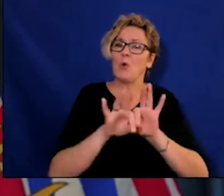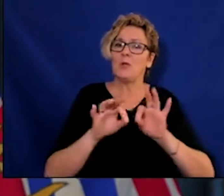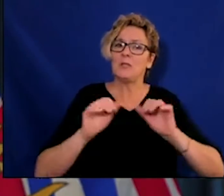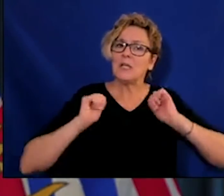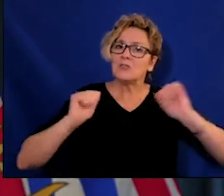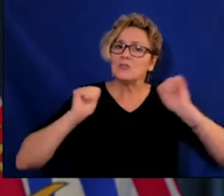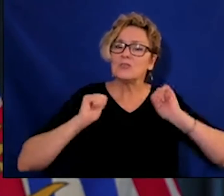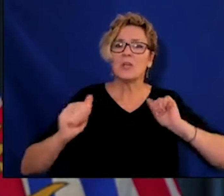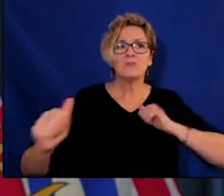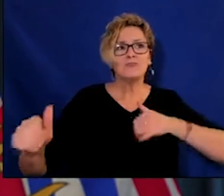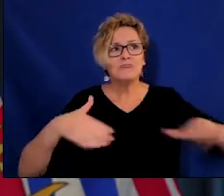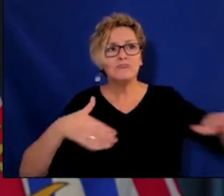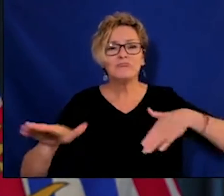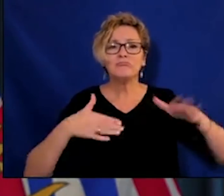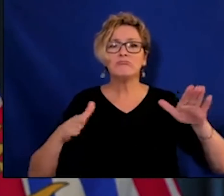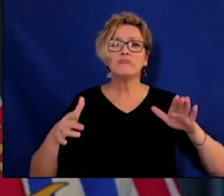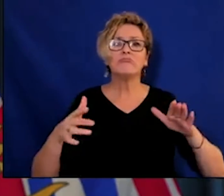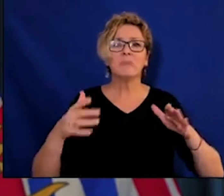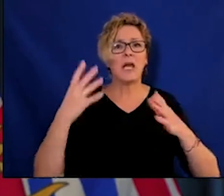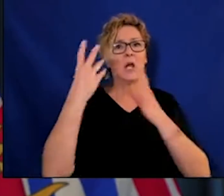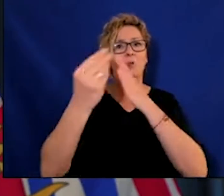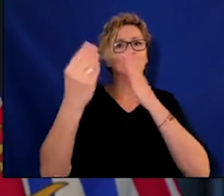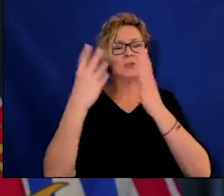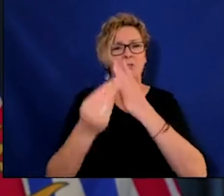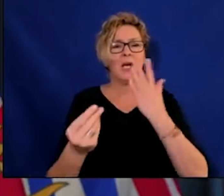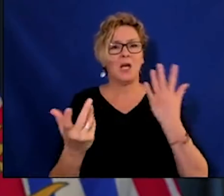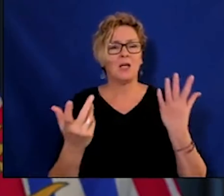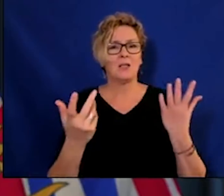your community to let off some of that